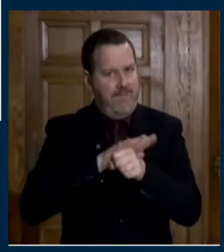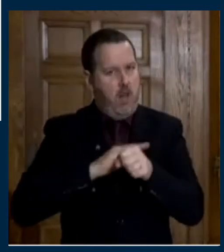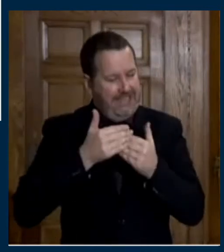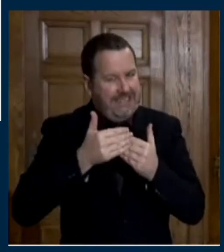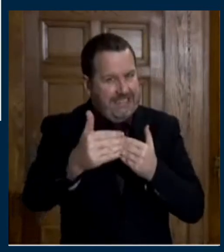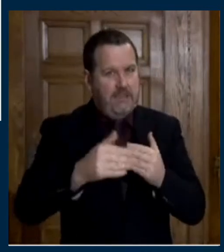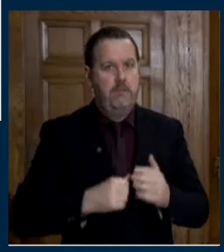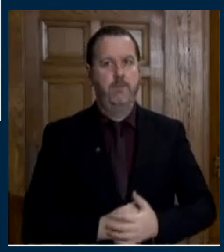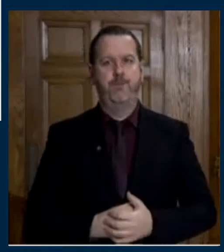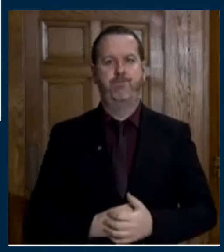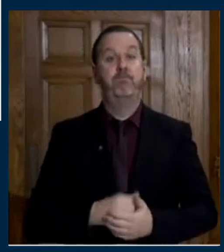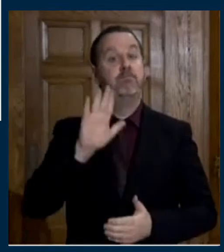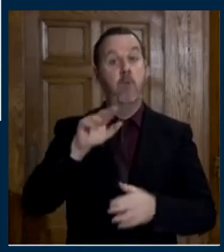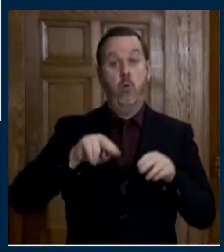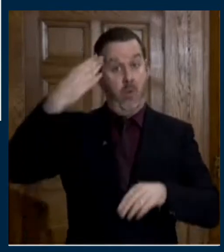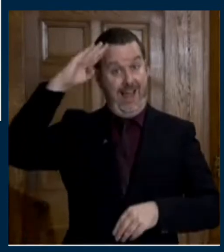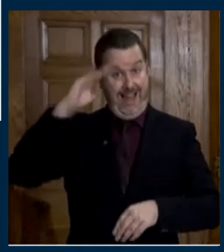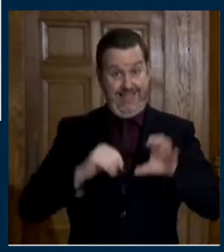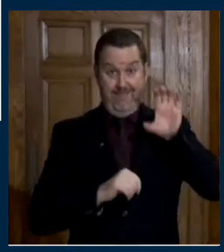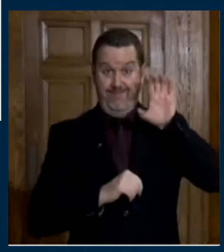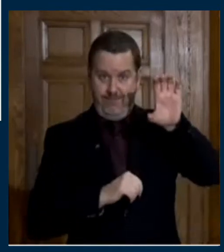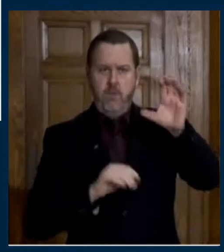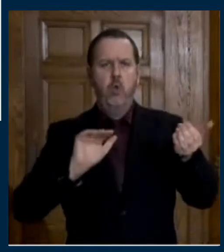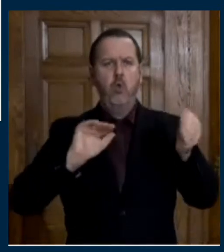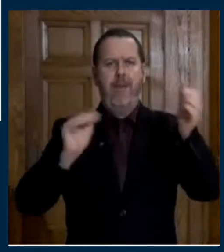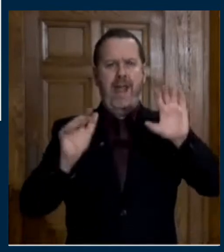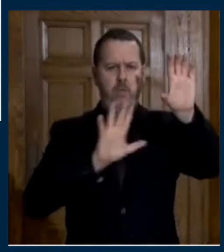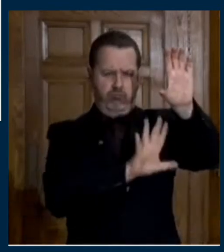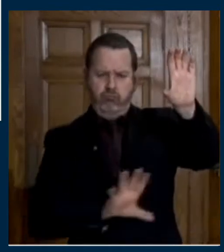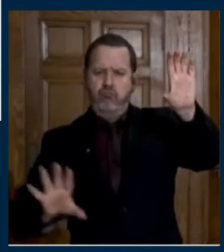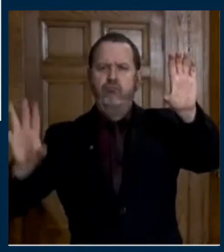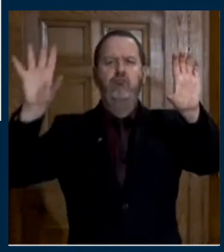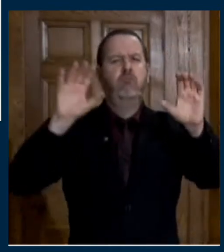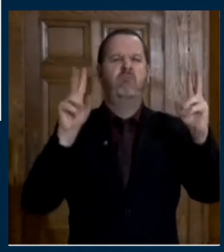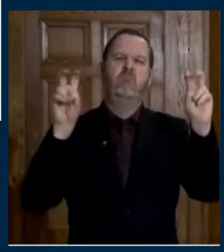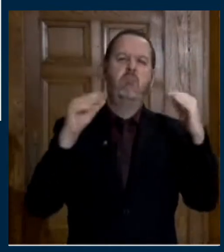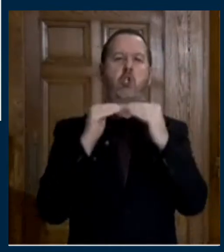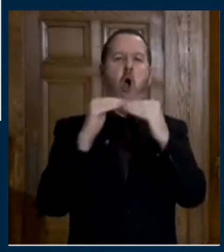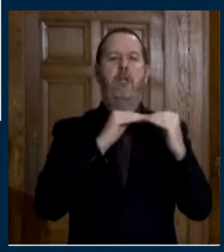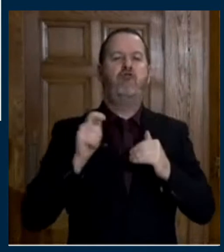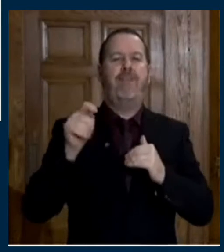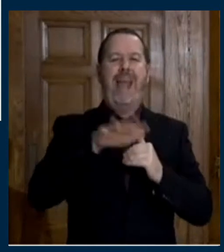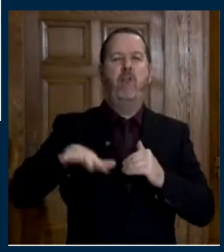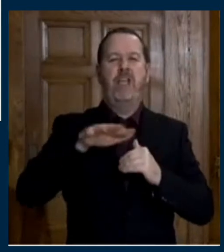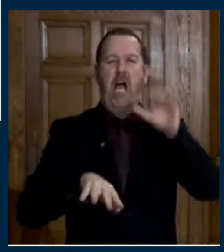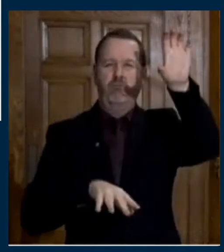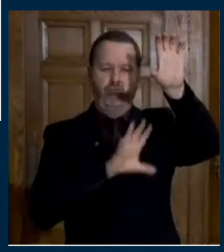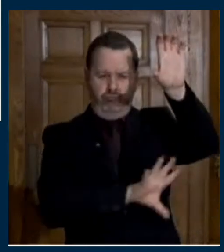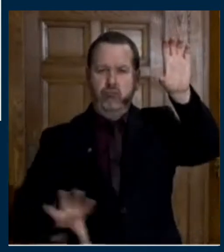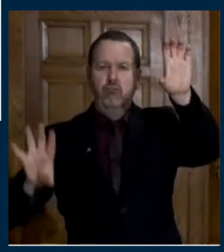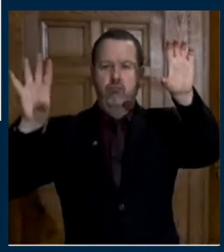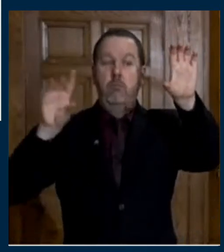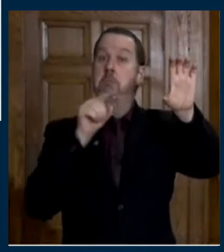If we compare Northern Ireland to the other parts of the Common Travel Area, then we see that current levels of infection are a little lower